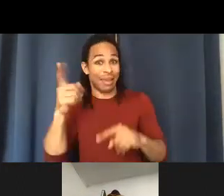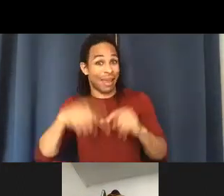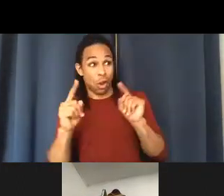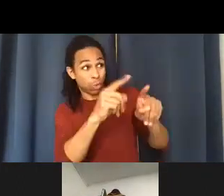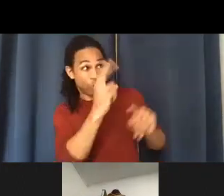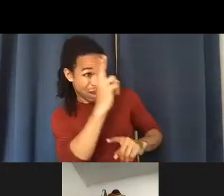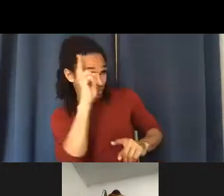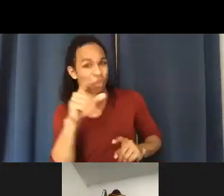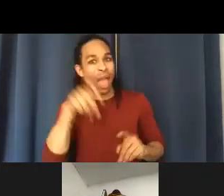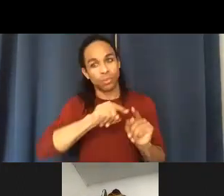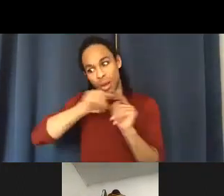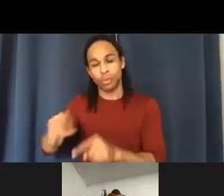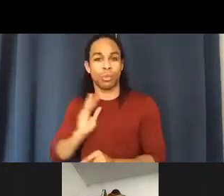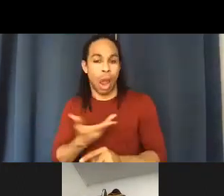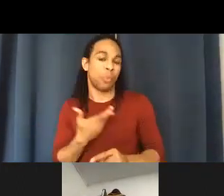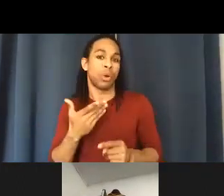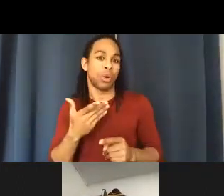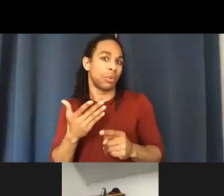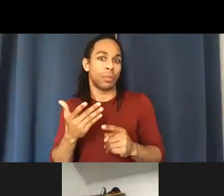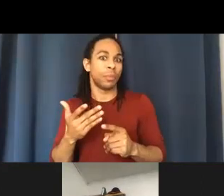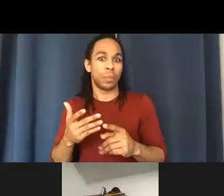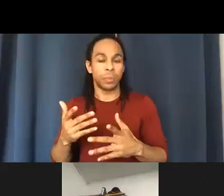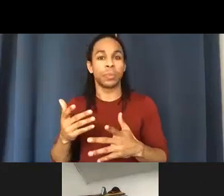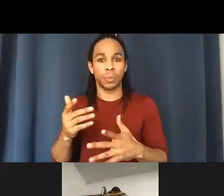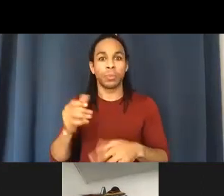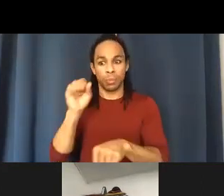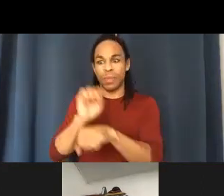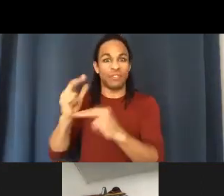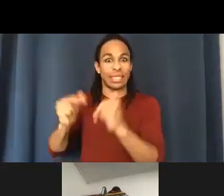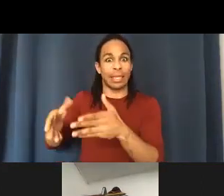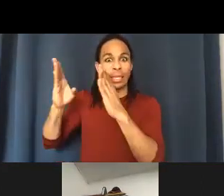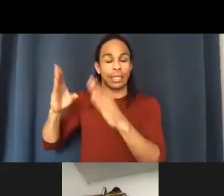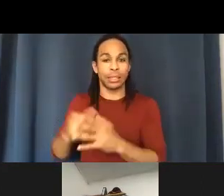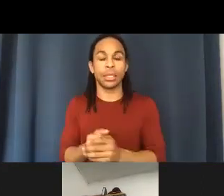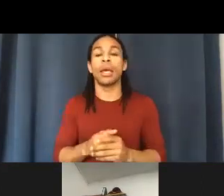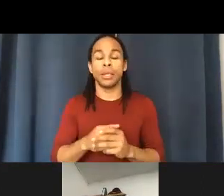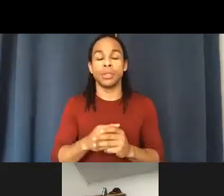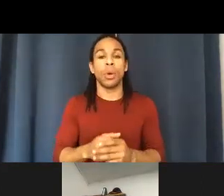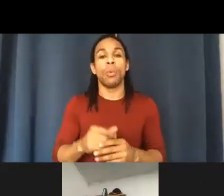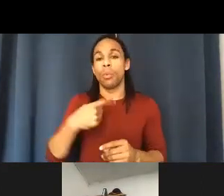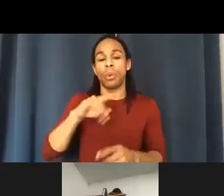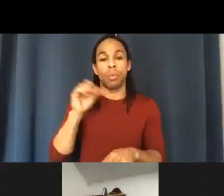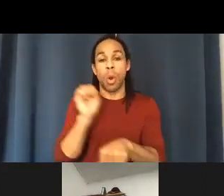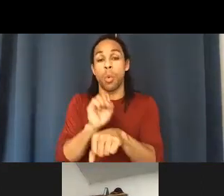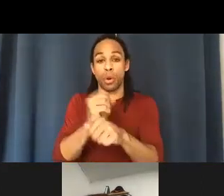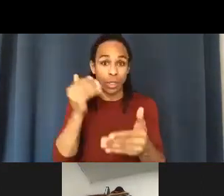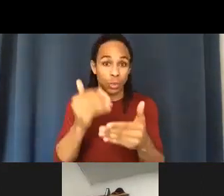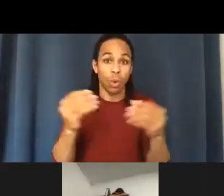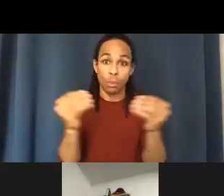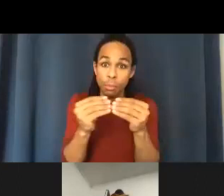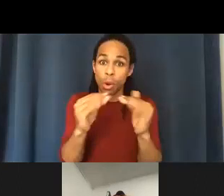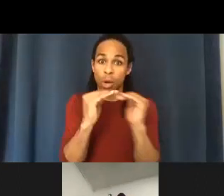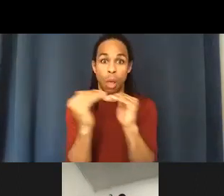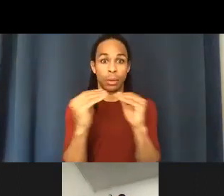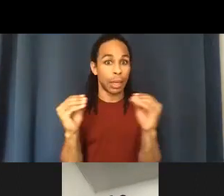that we have much more equality and we have much more equity, which is necessary in this